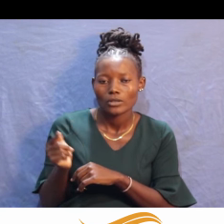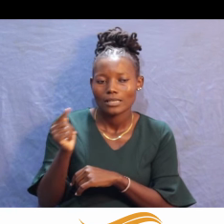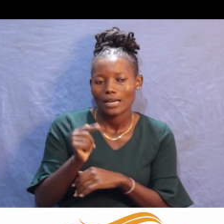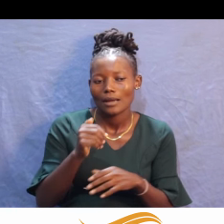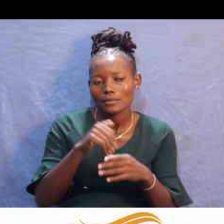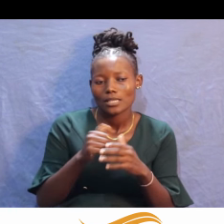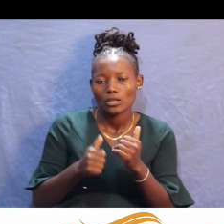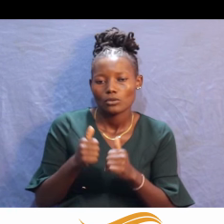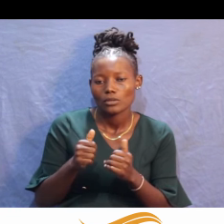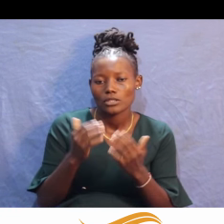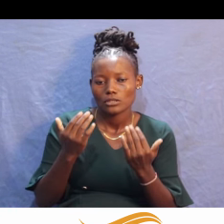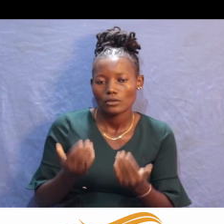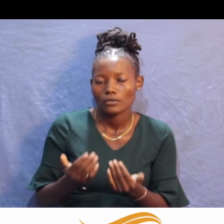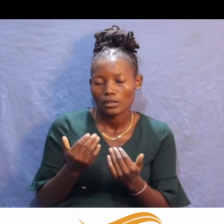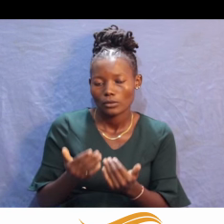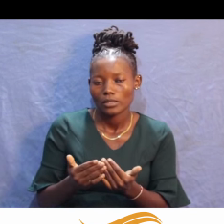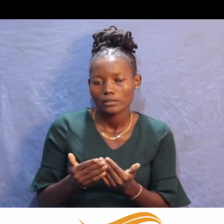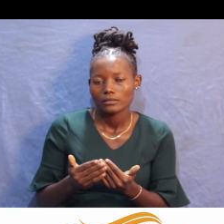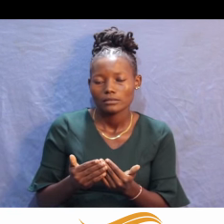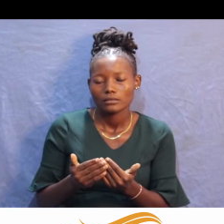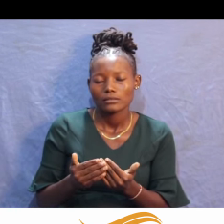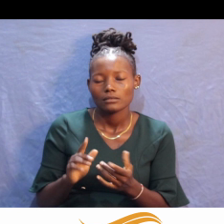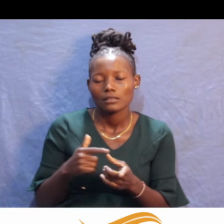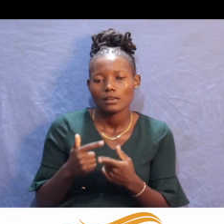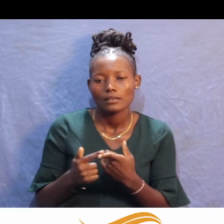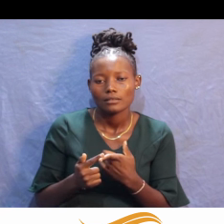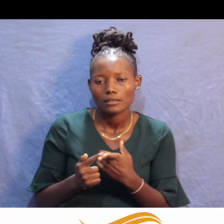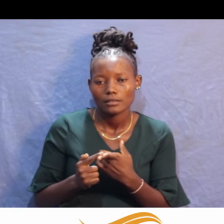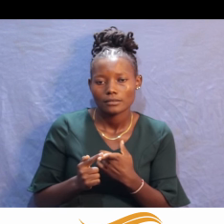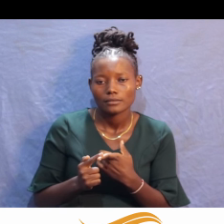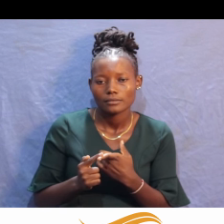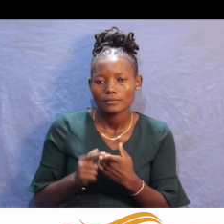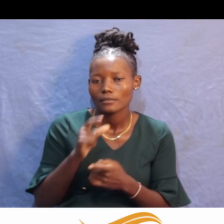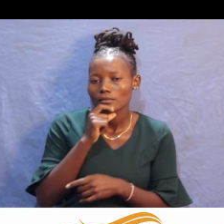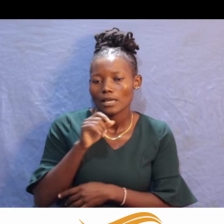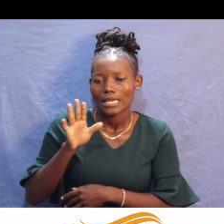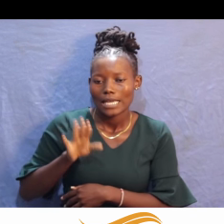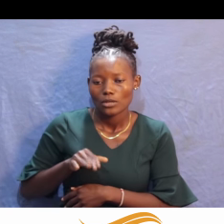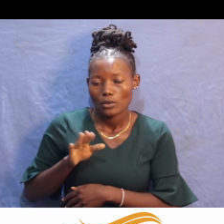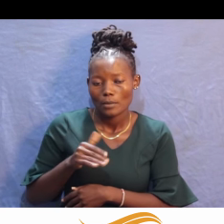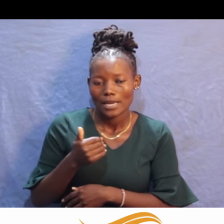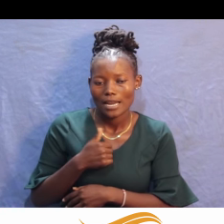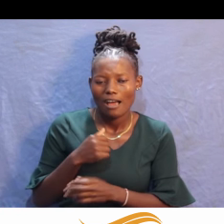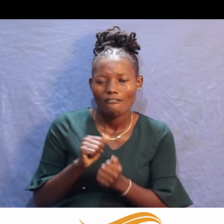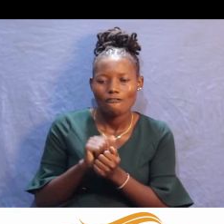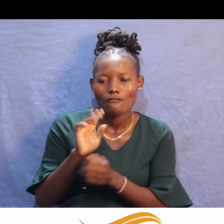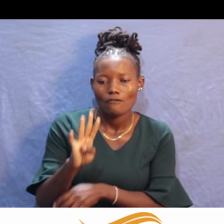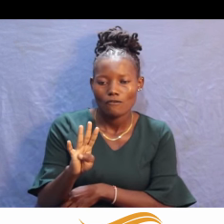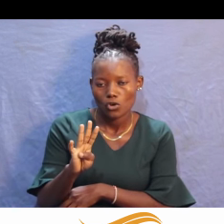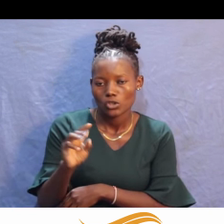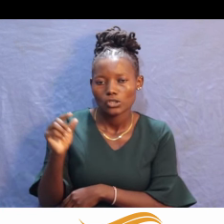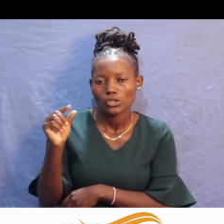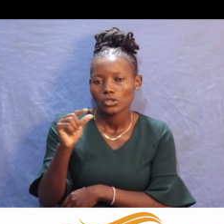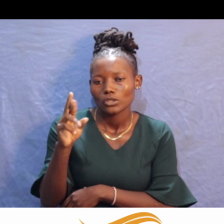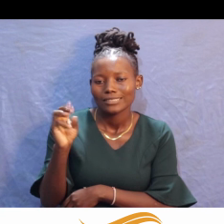which is the weight of the hemoglobin. And men and women have about 14 grams per